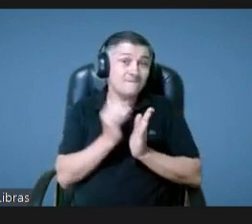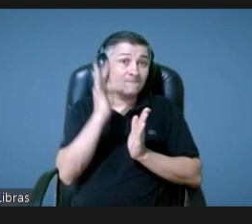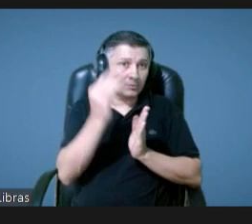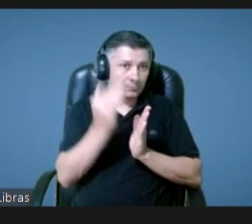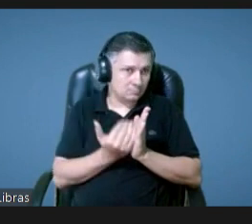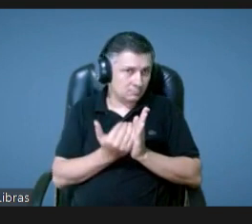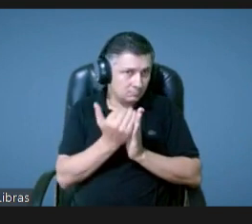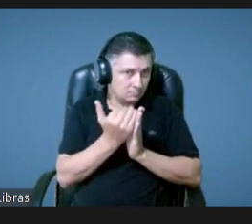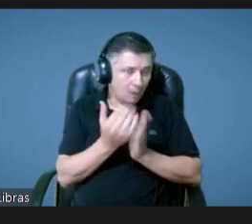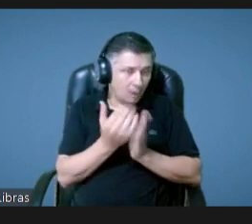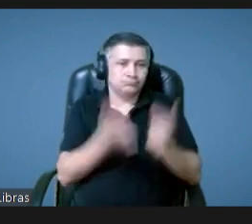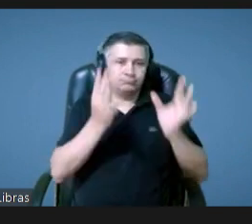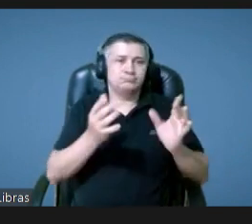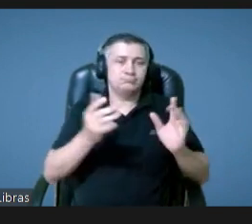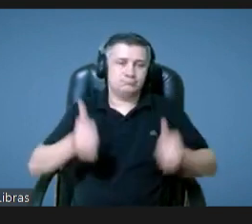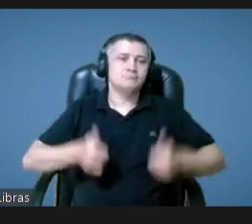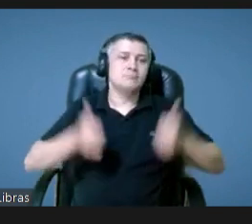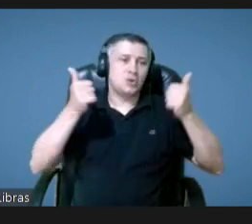better.